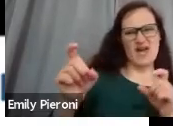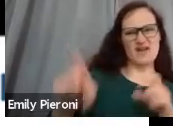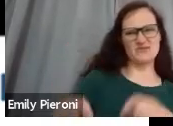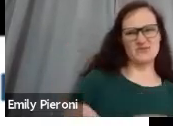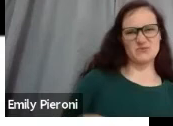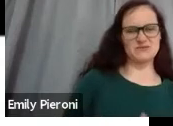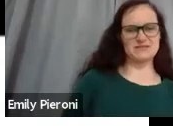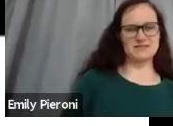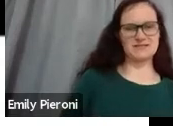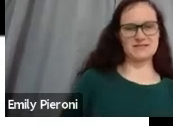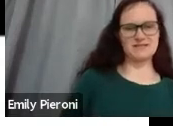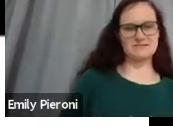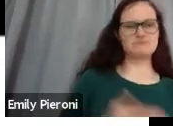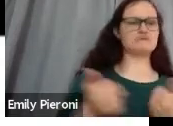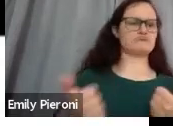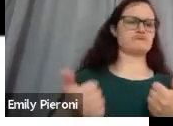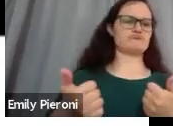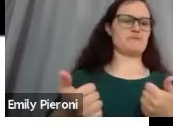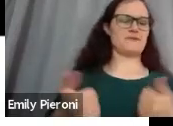slide.